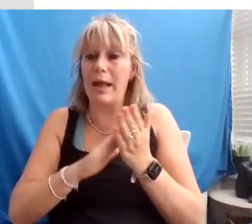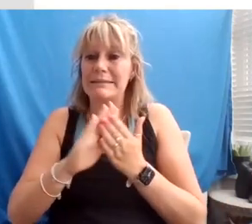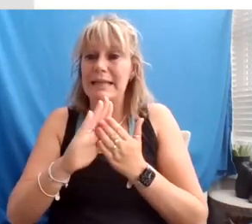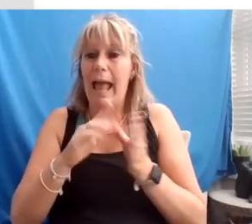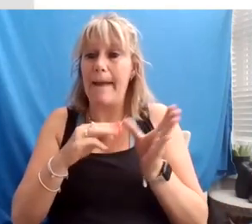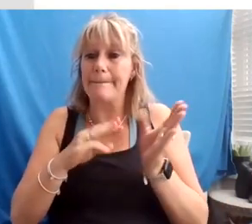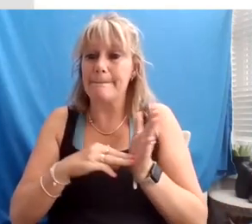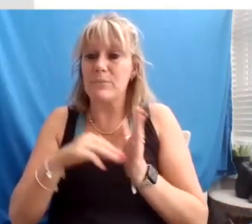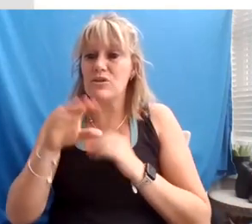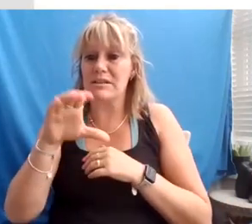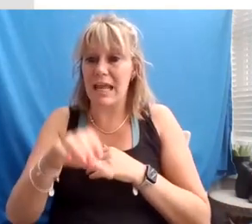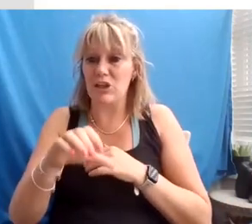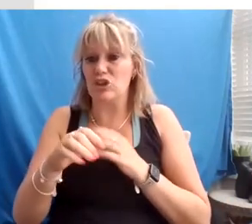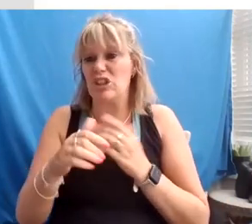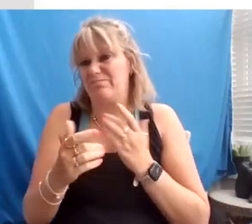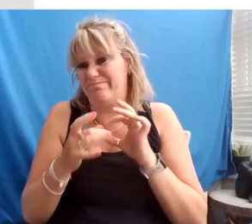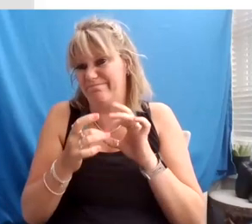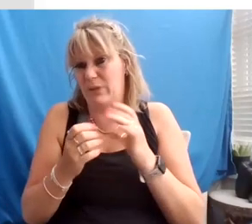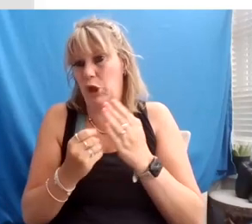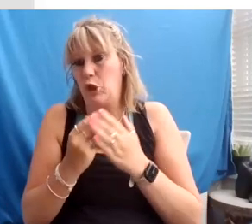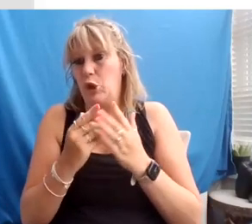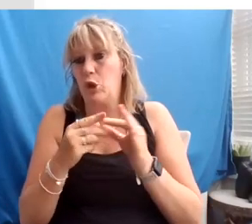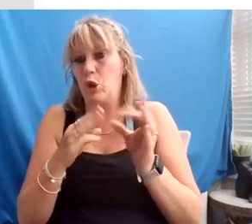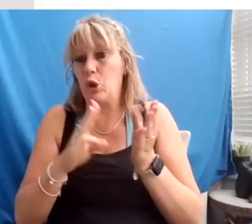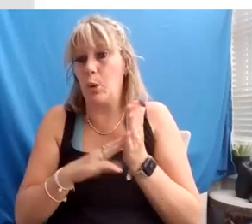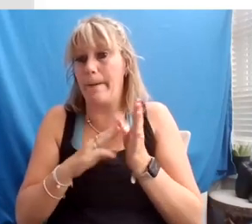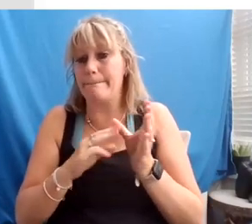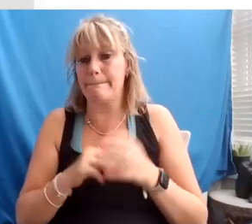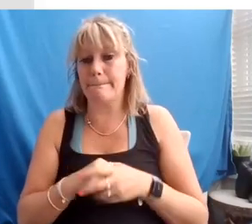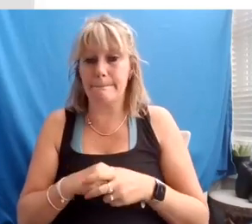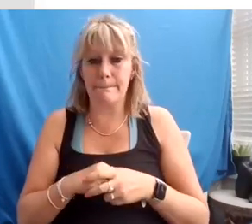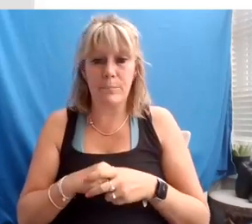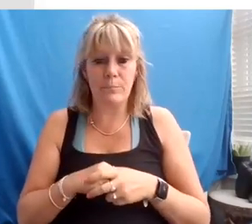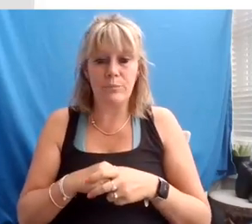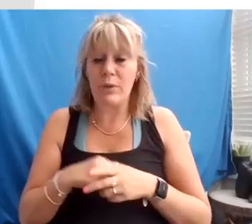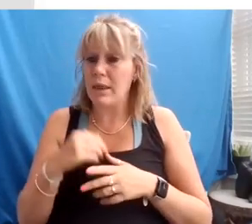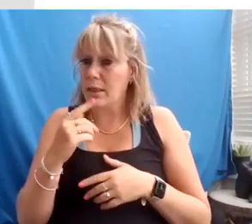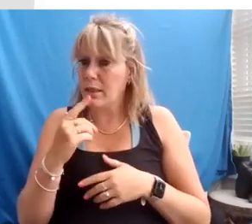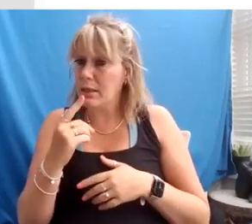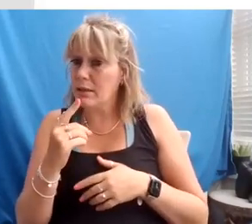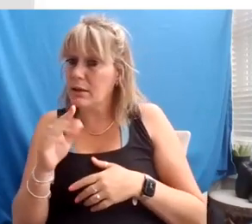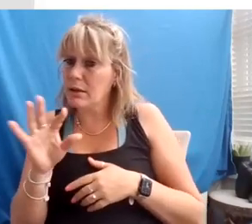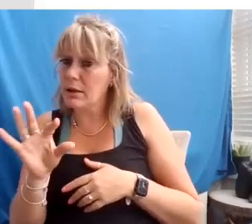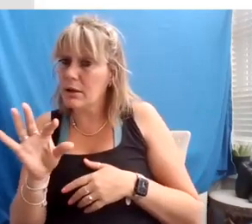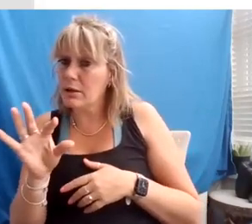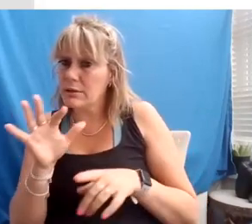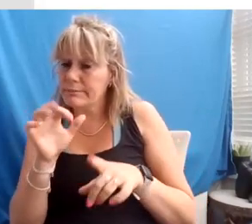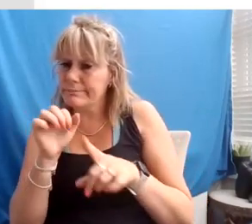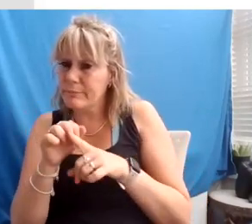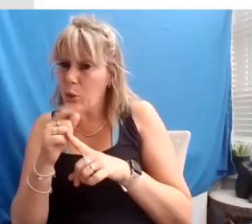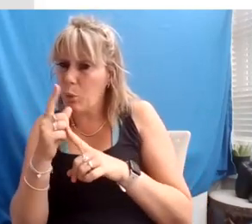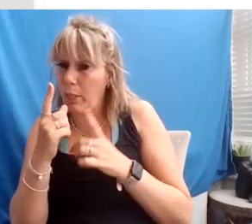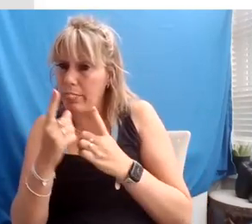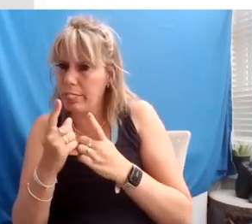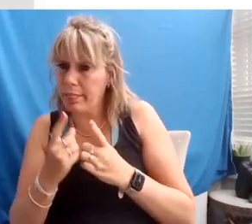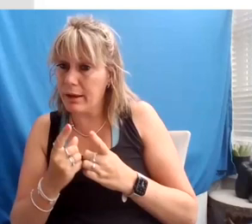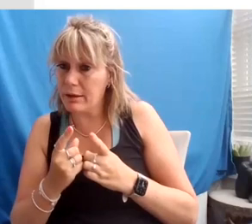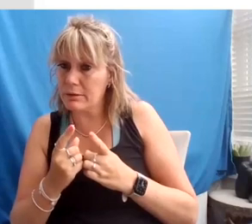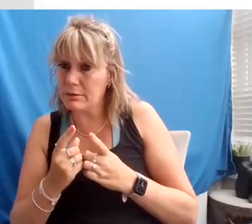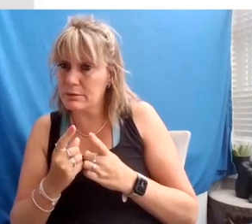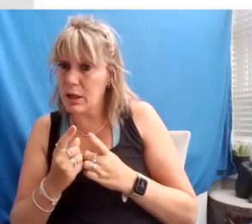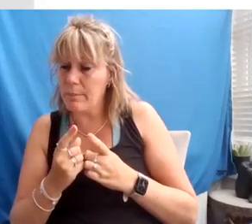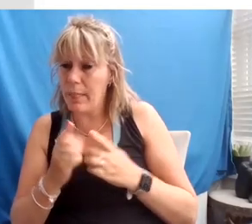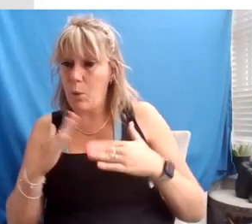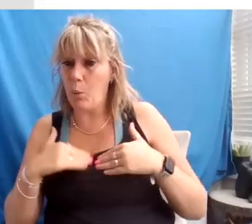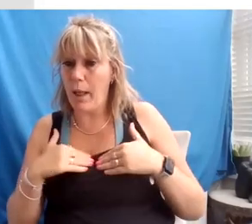Newark. And can I just pick up on something you said a little bit ago, B, which is about well-being?